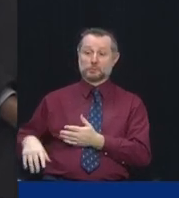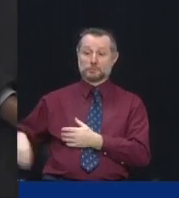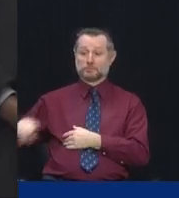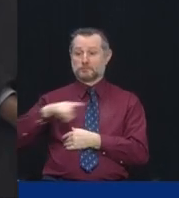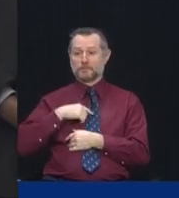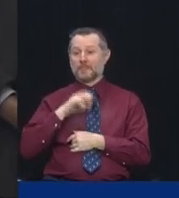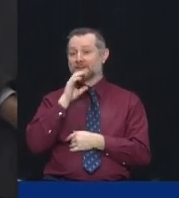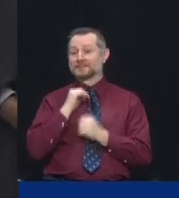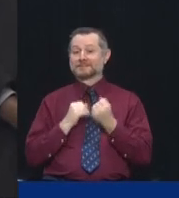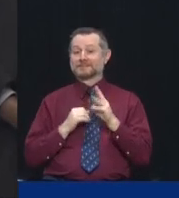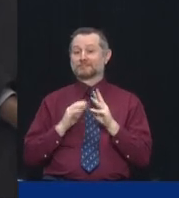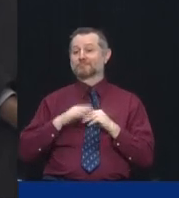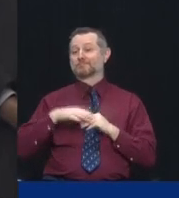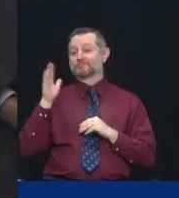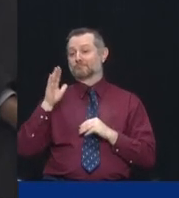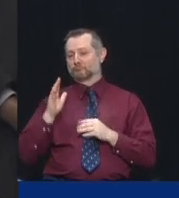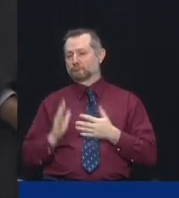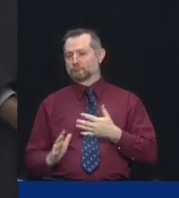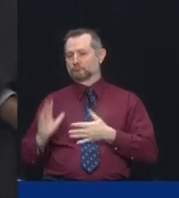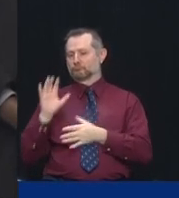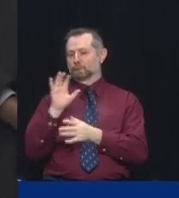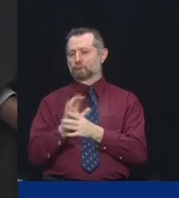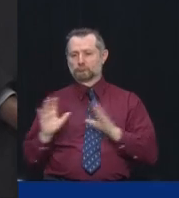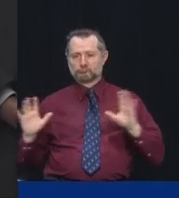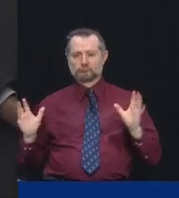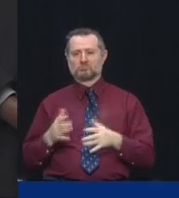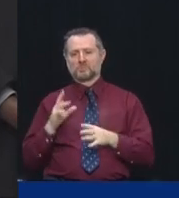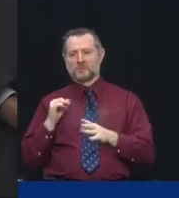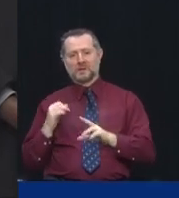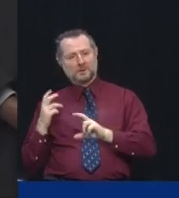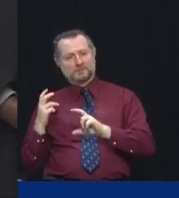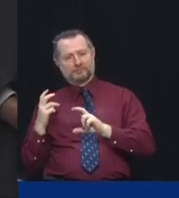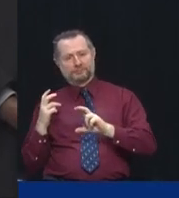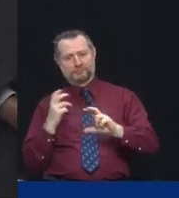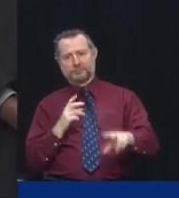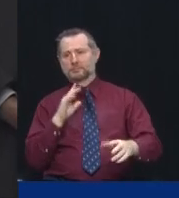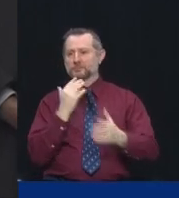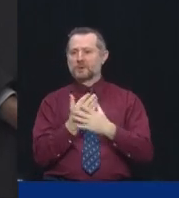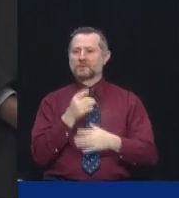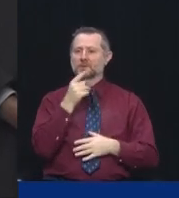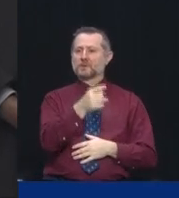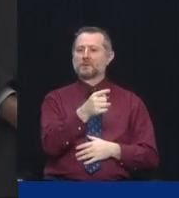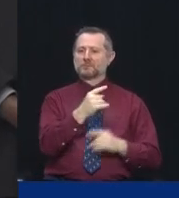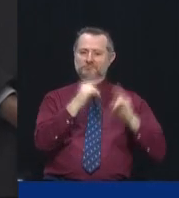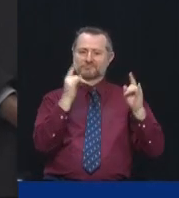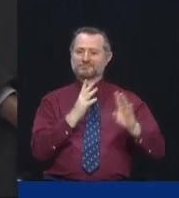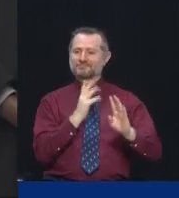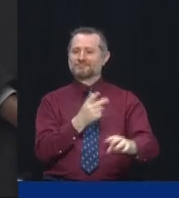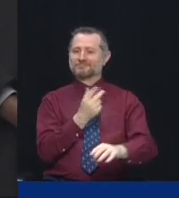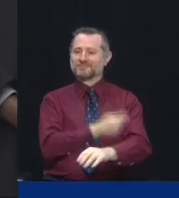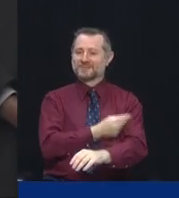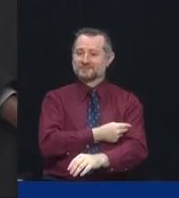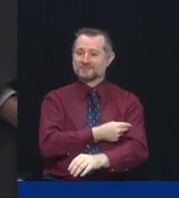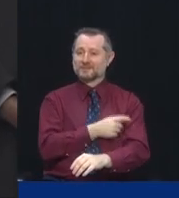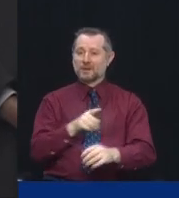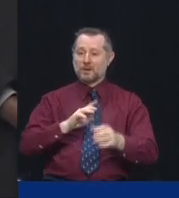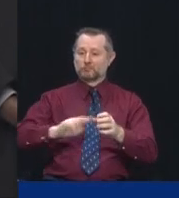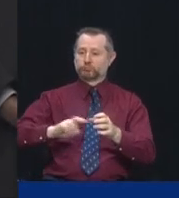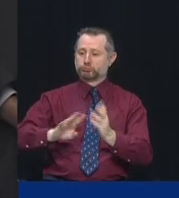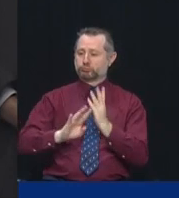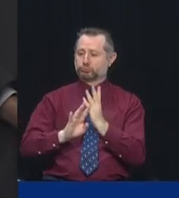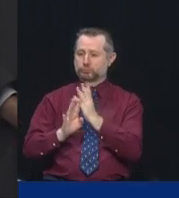plus, to a vaccination site, put them on a bus, bring them to a vaccination site, and